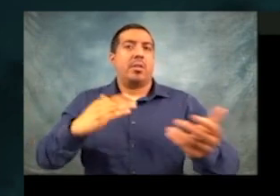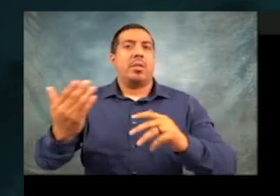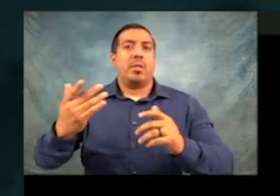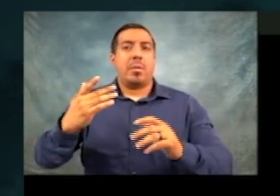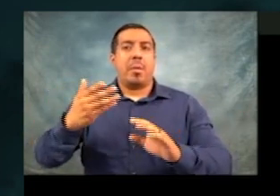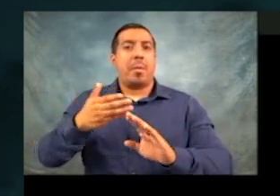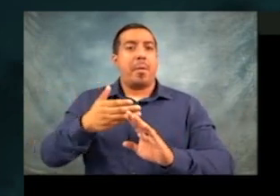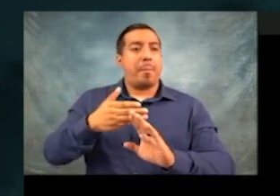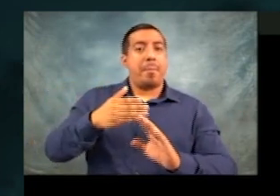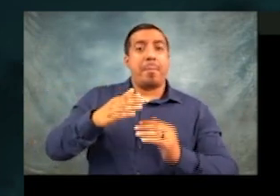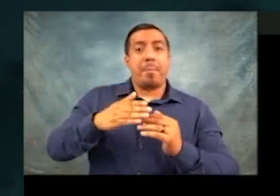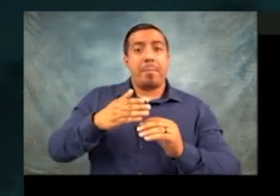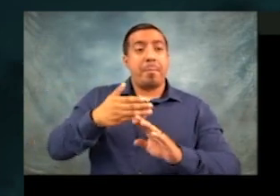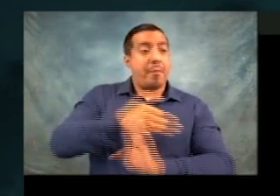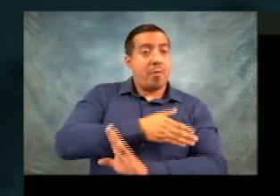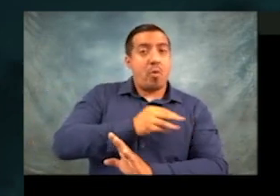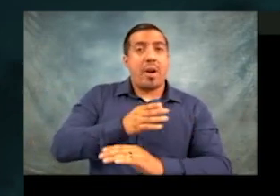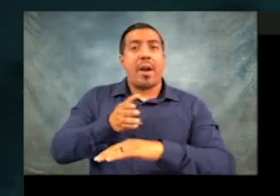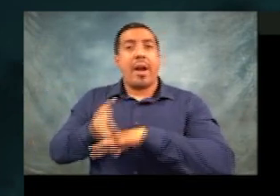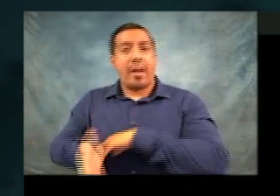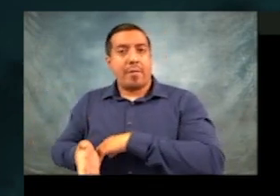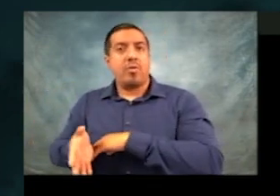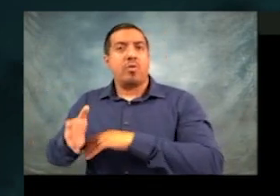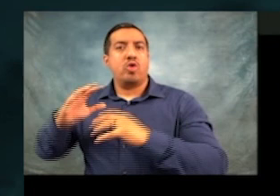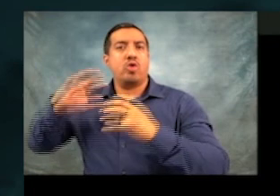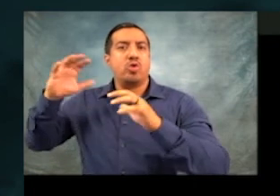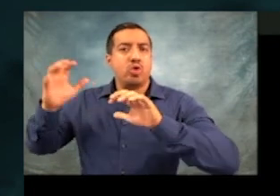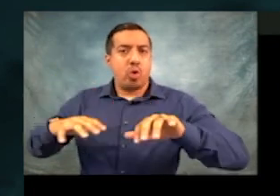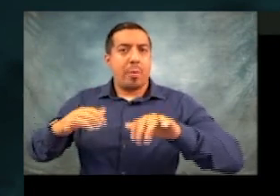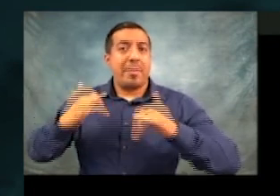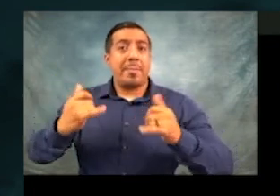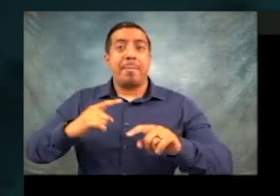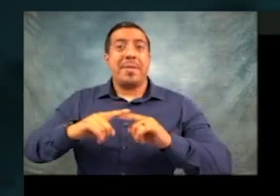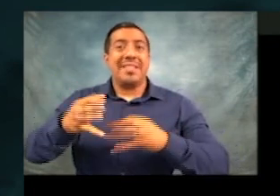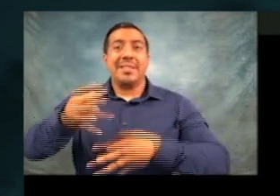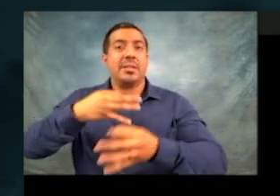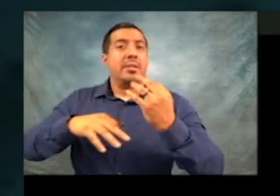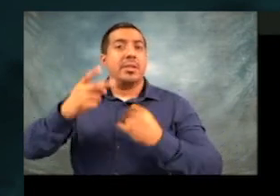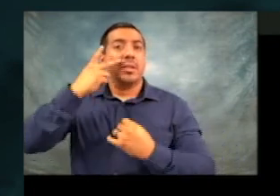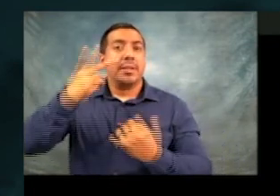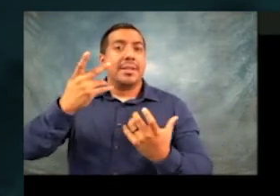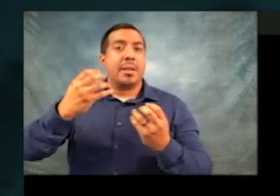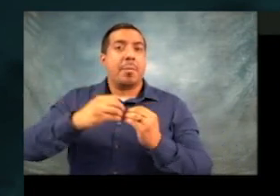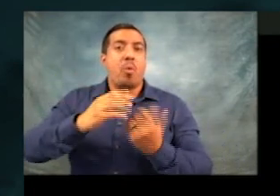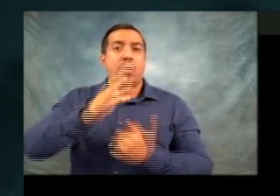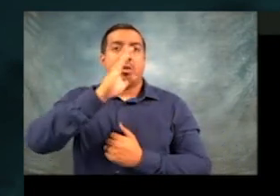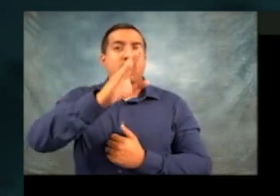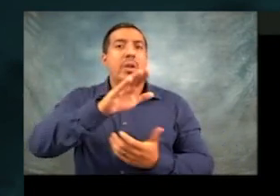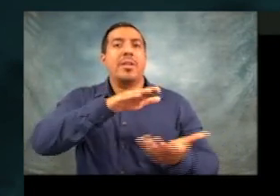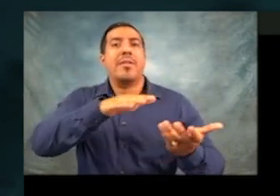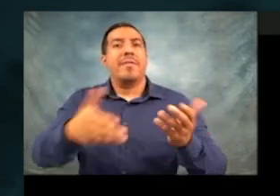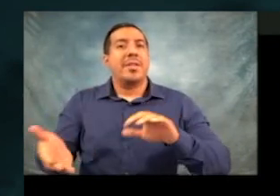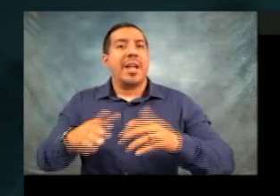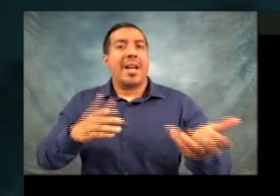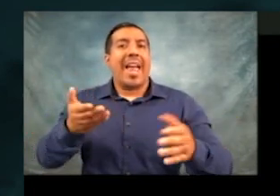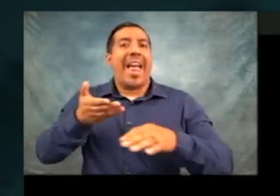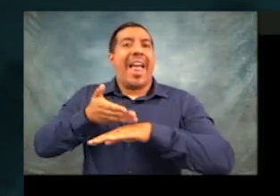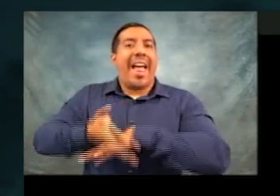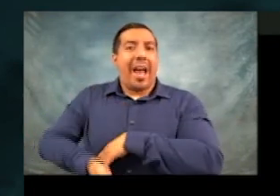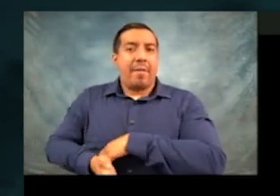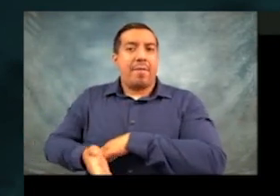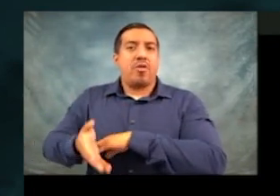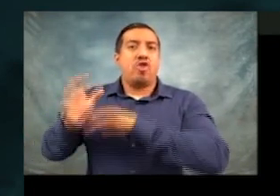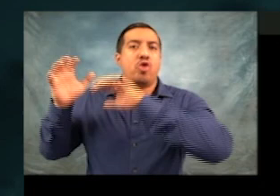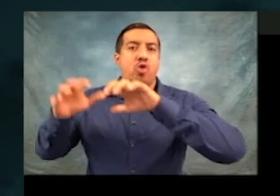the storm and during the storm. And instead, we're seeing increasing indirect fatalities after the